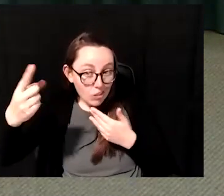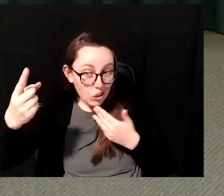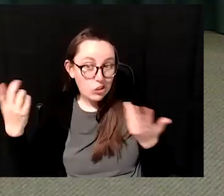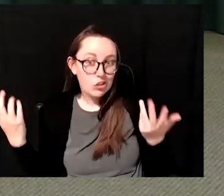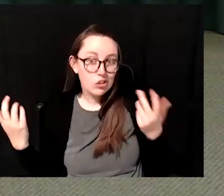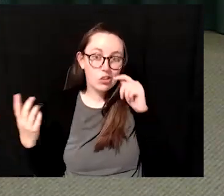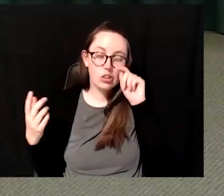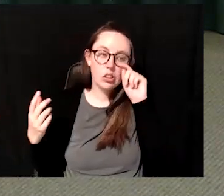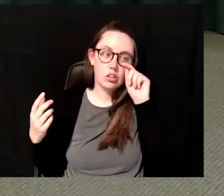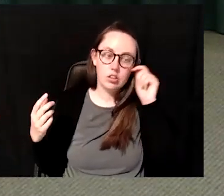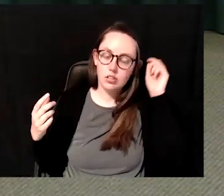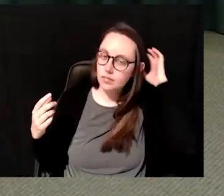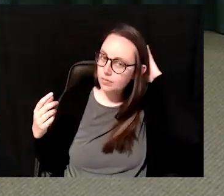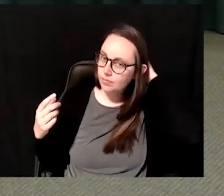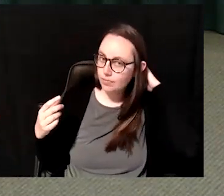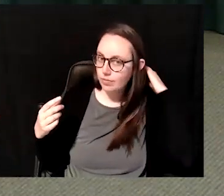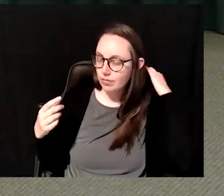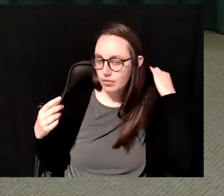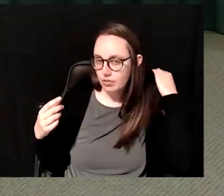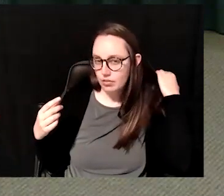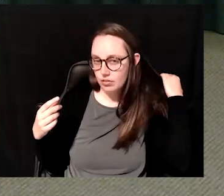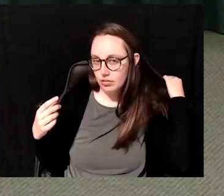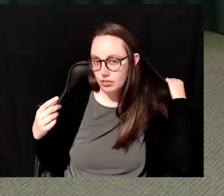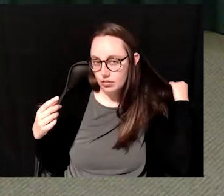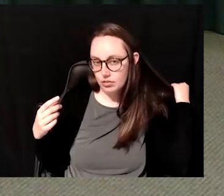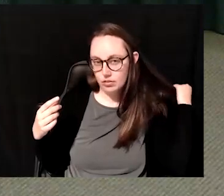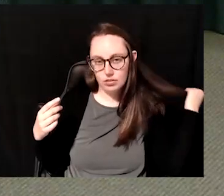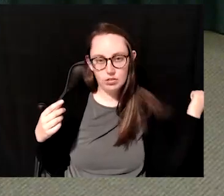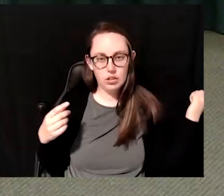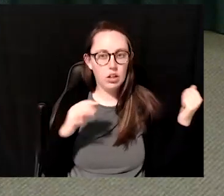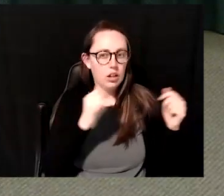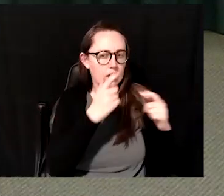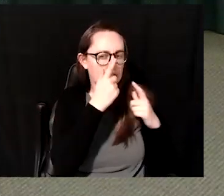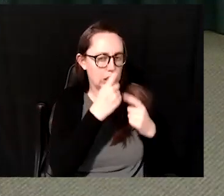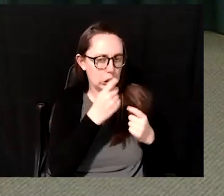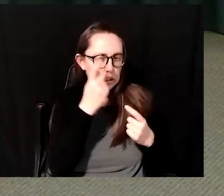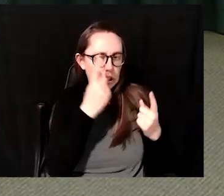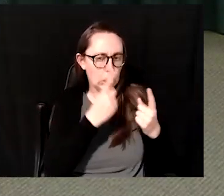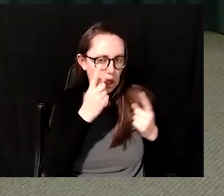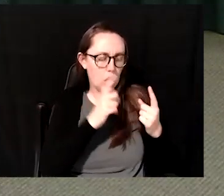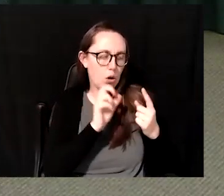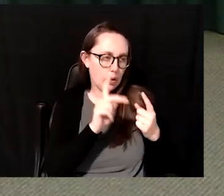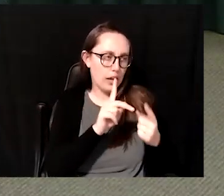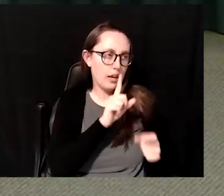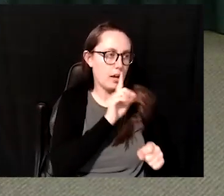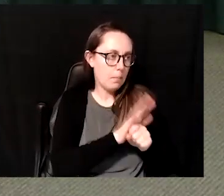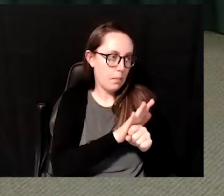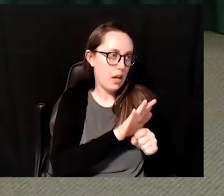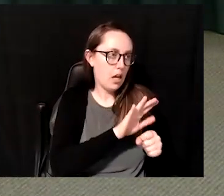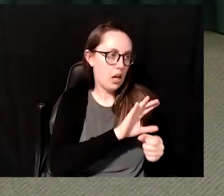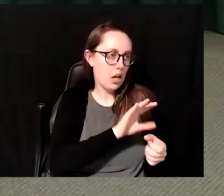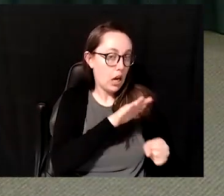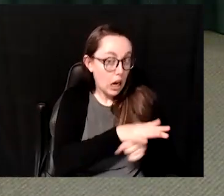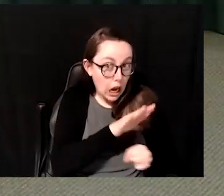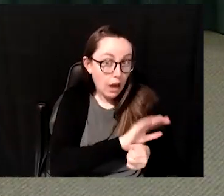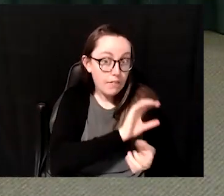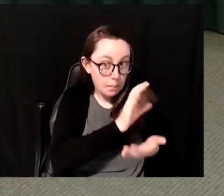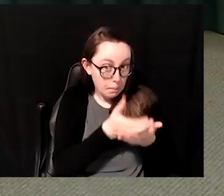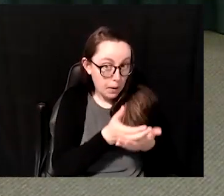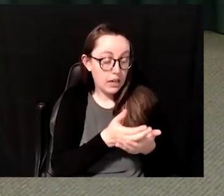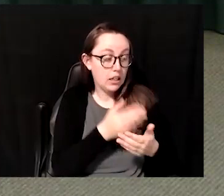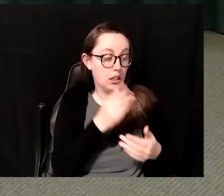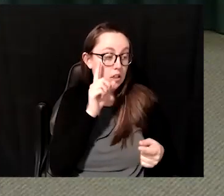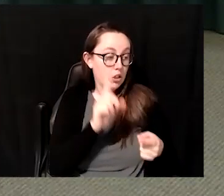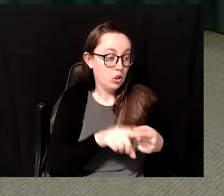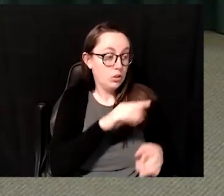we uh okay that's an interesting thought too um okay uh other uh discussion on